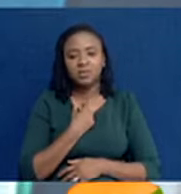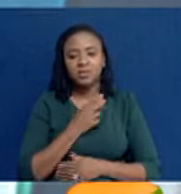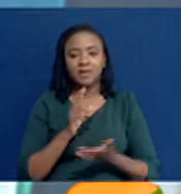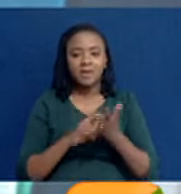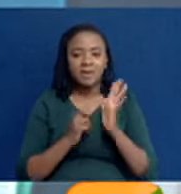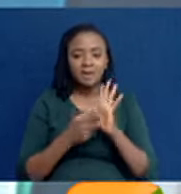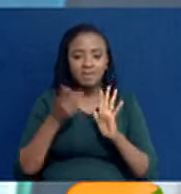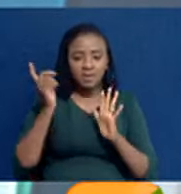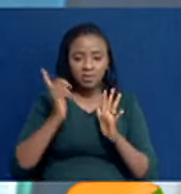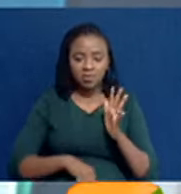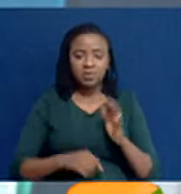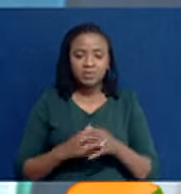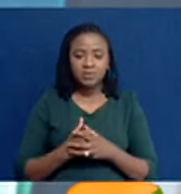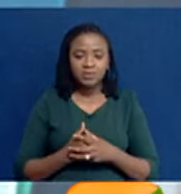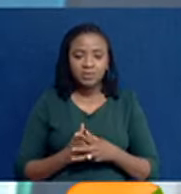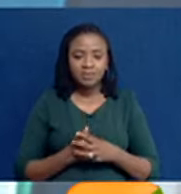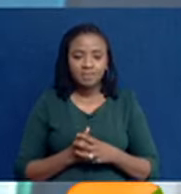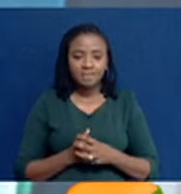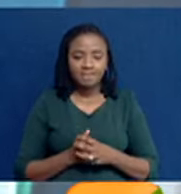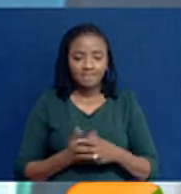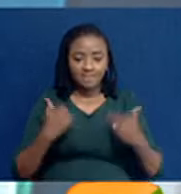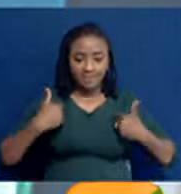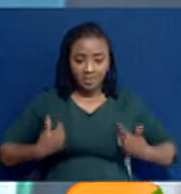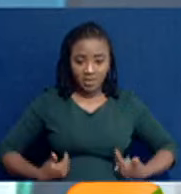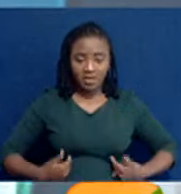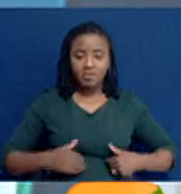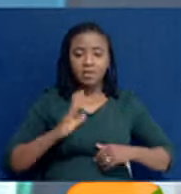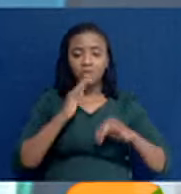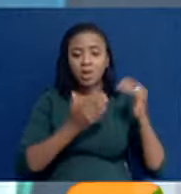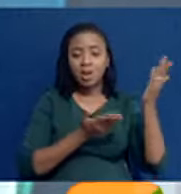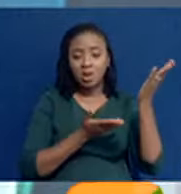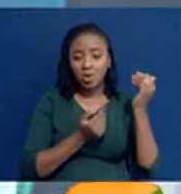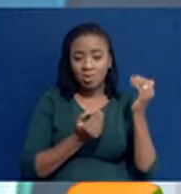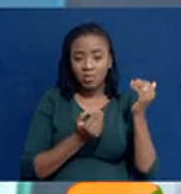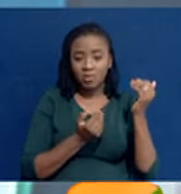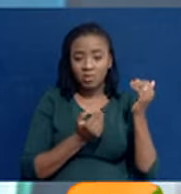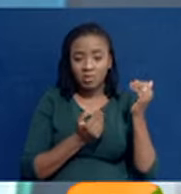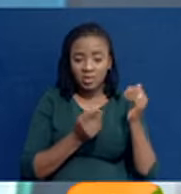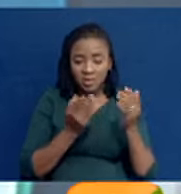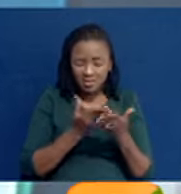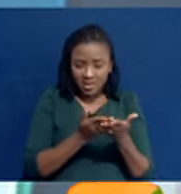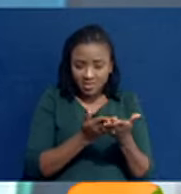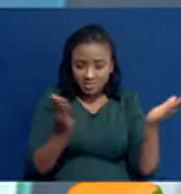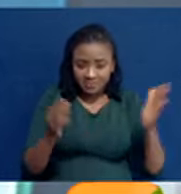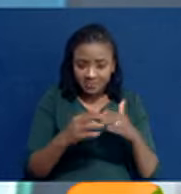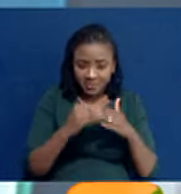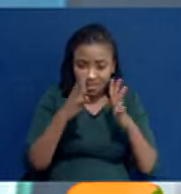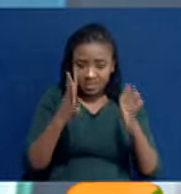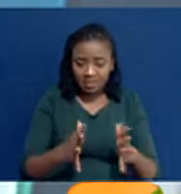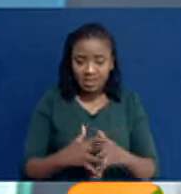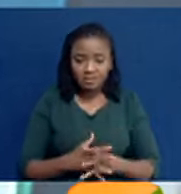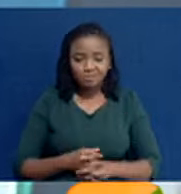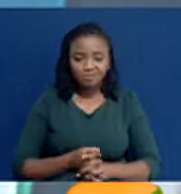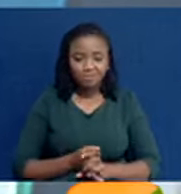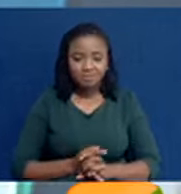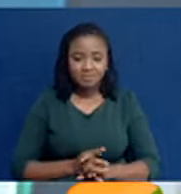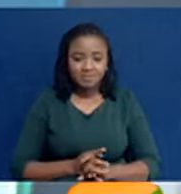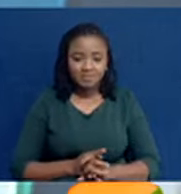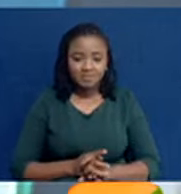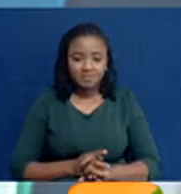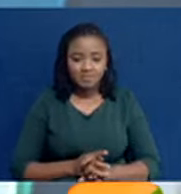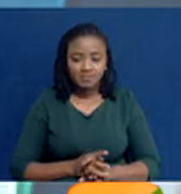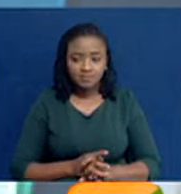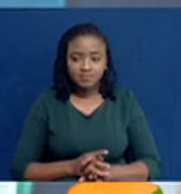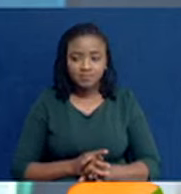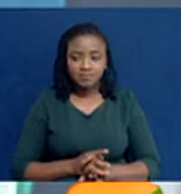there, I would hope that these leaders I'm very happy they